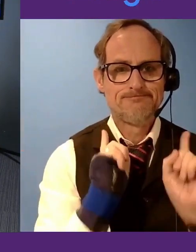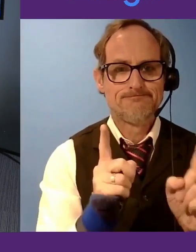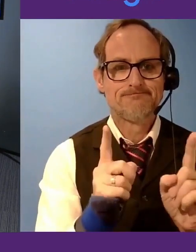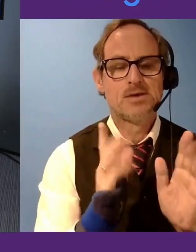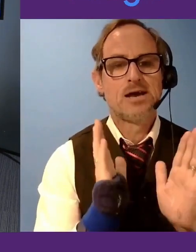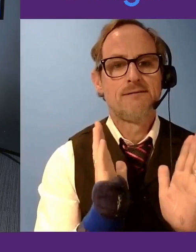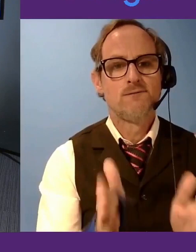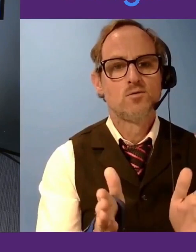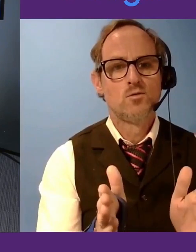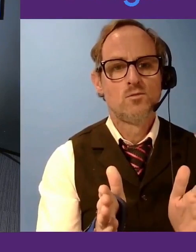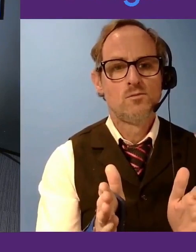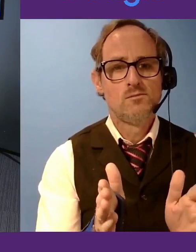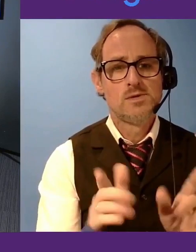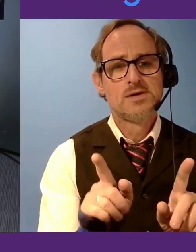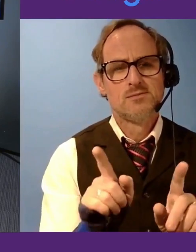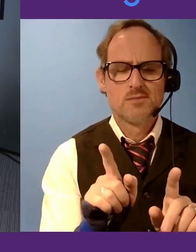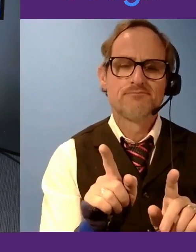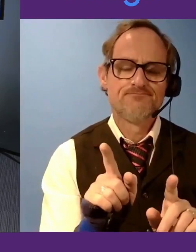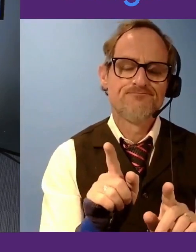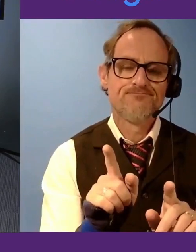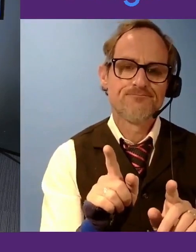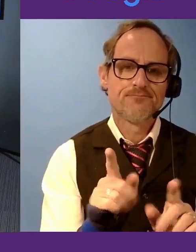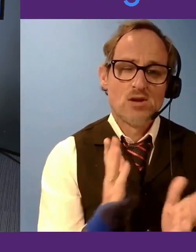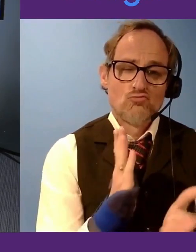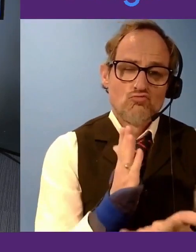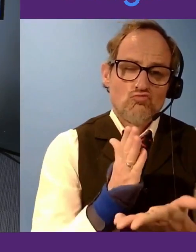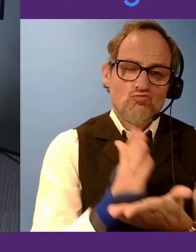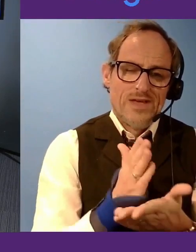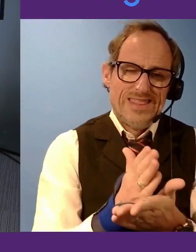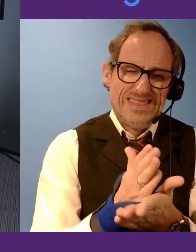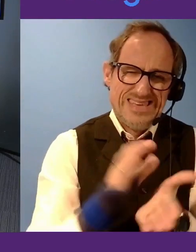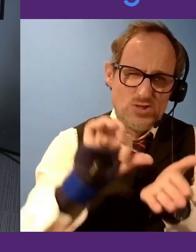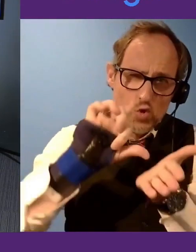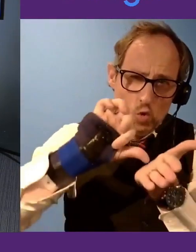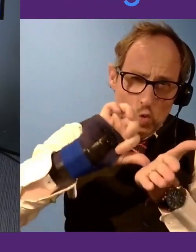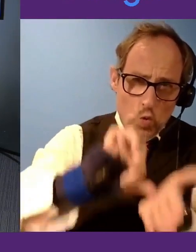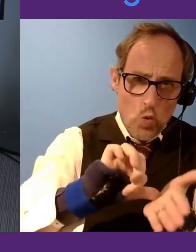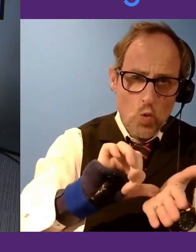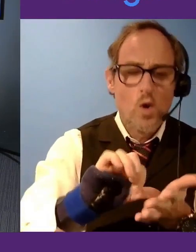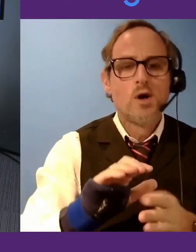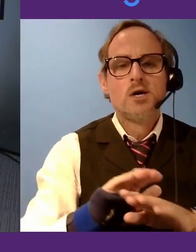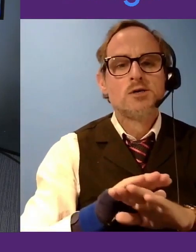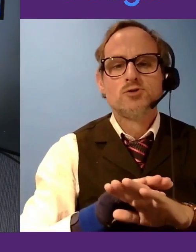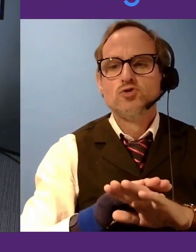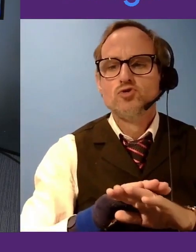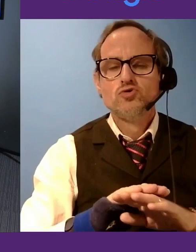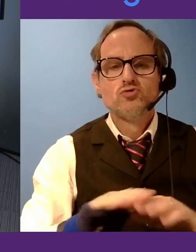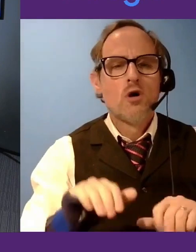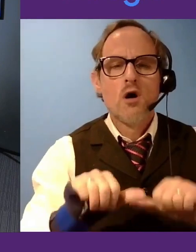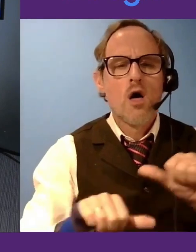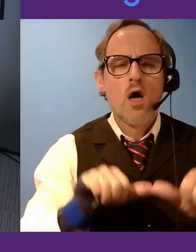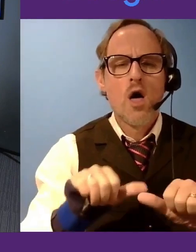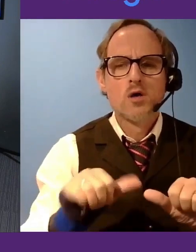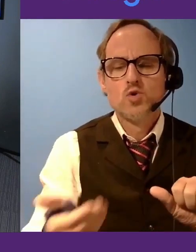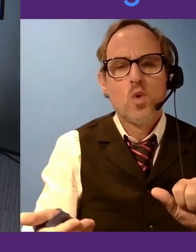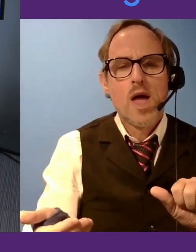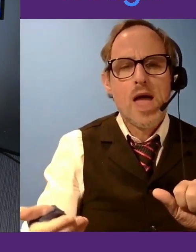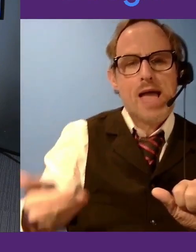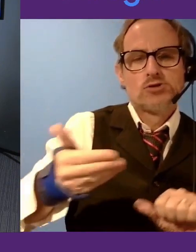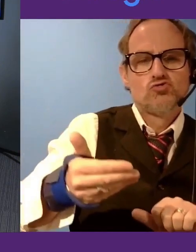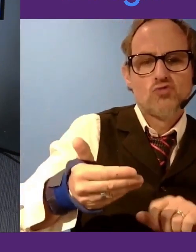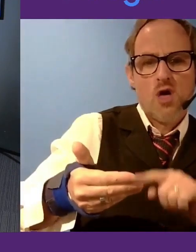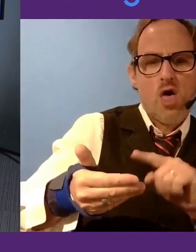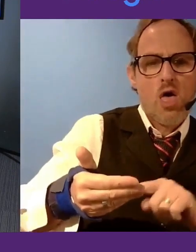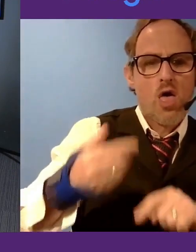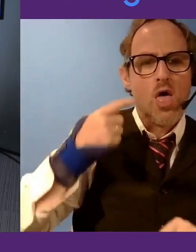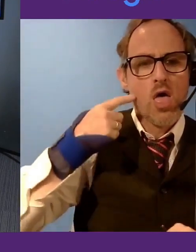saying, include accessibility at the core of those, not as a tacked-on thing to be tested by QA, but by something that runs through the